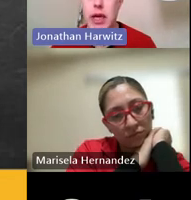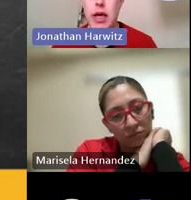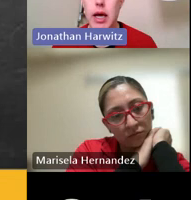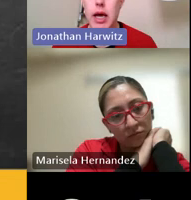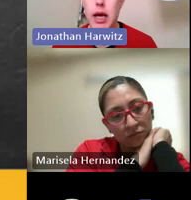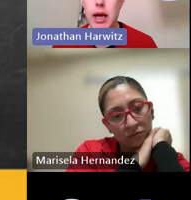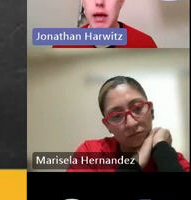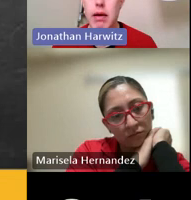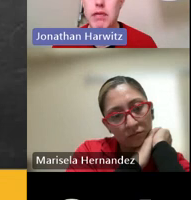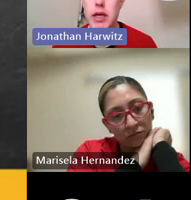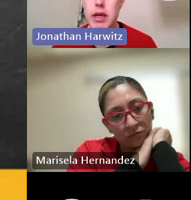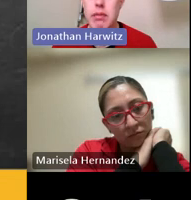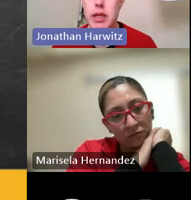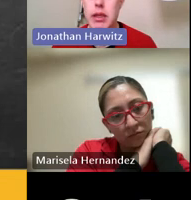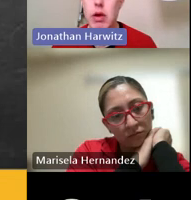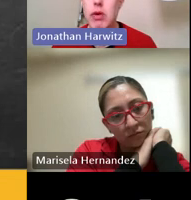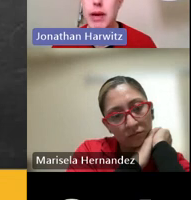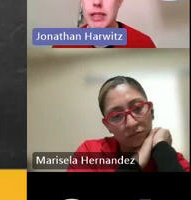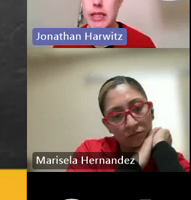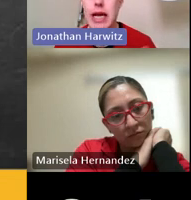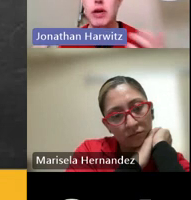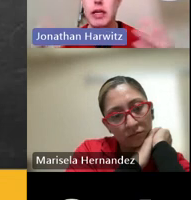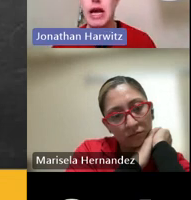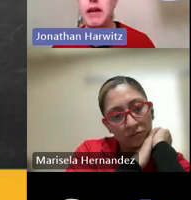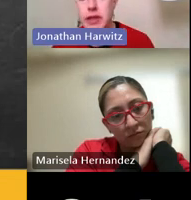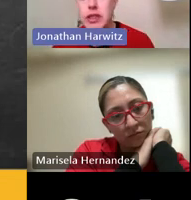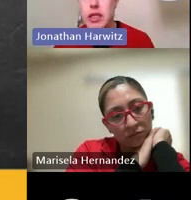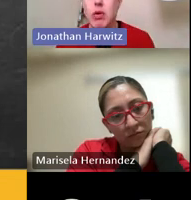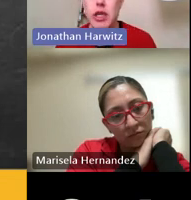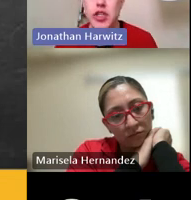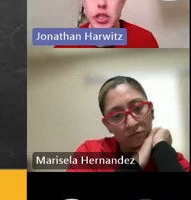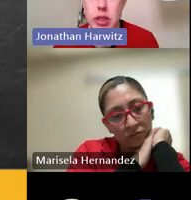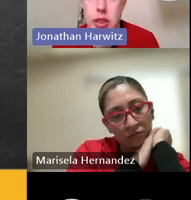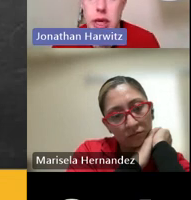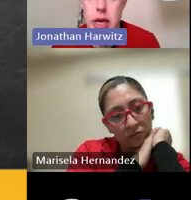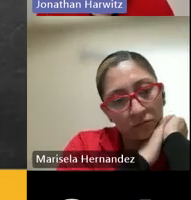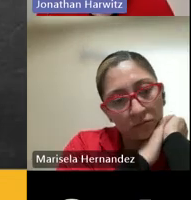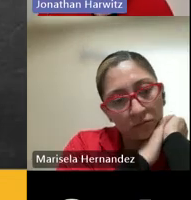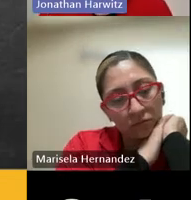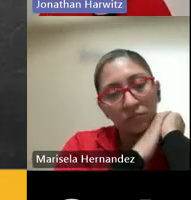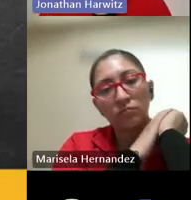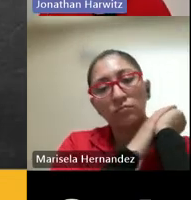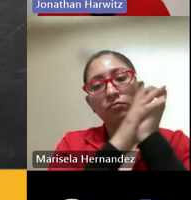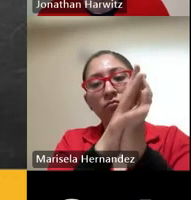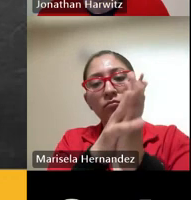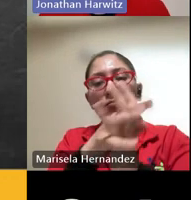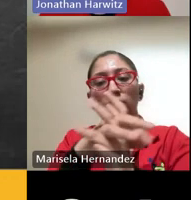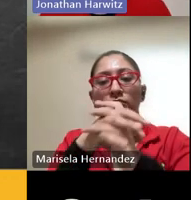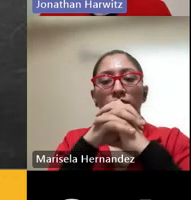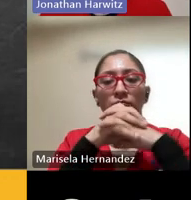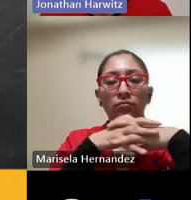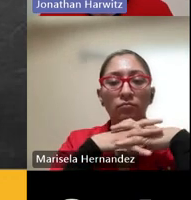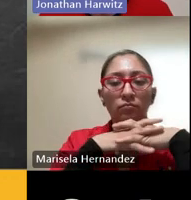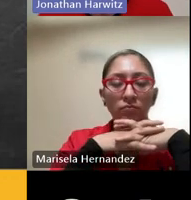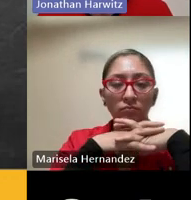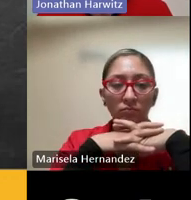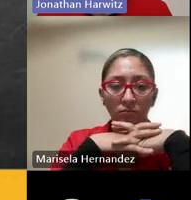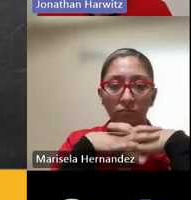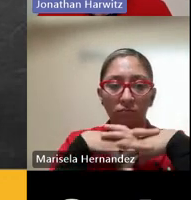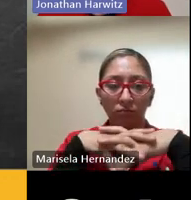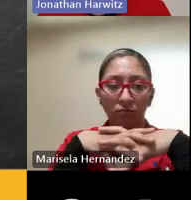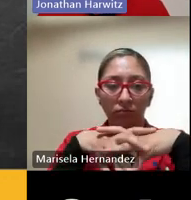member of the low-income housing tax credit advocacy coalitions. We're